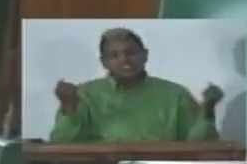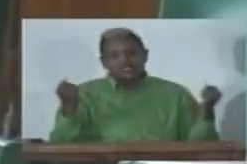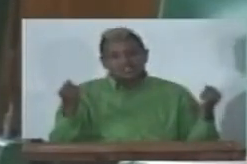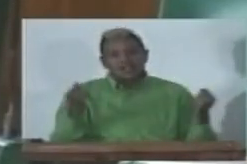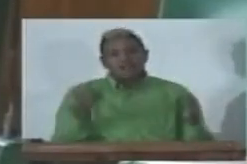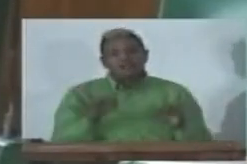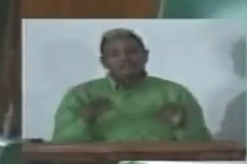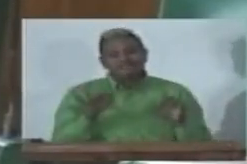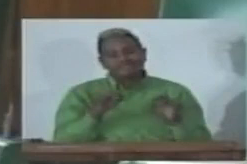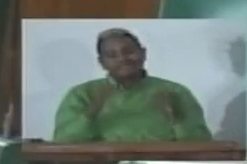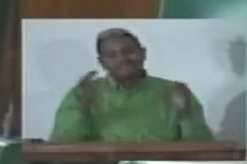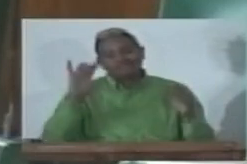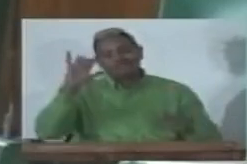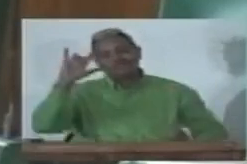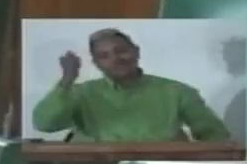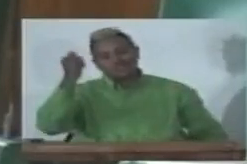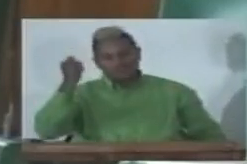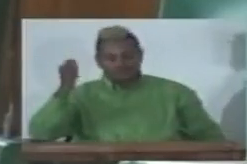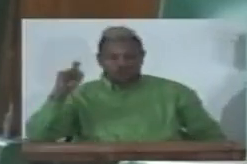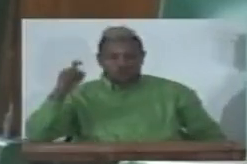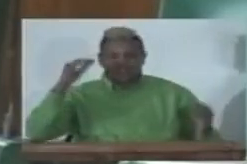important language.